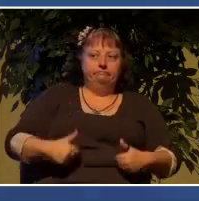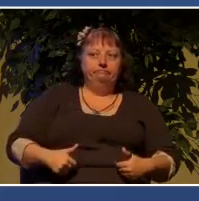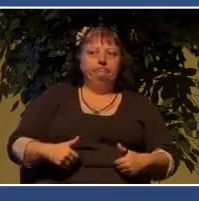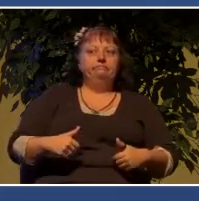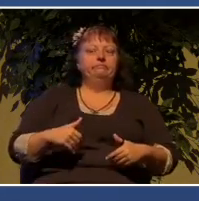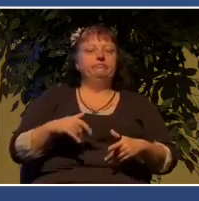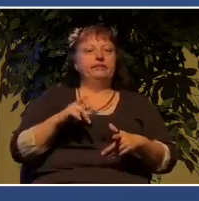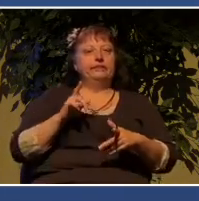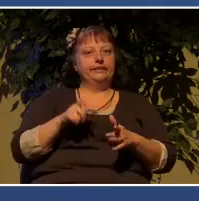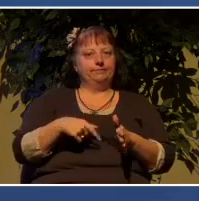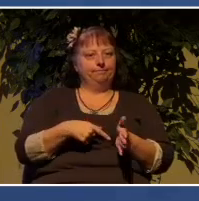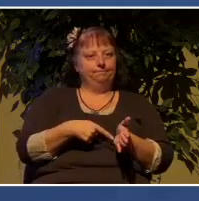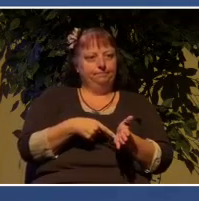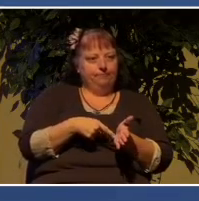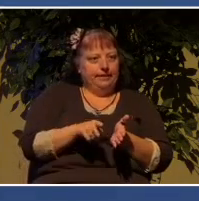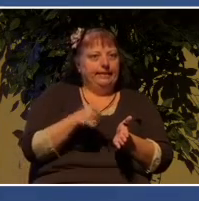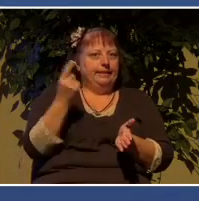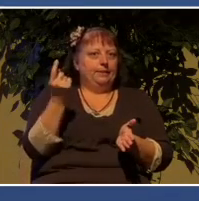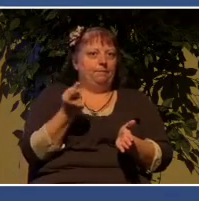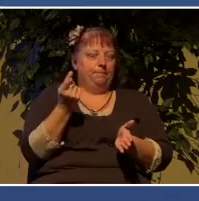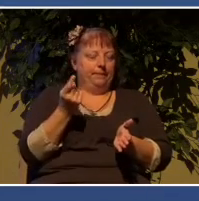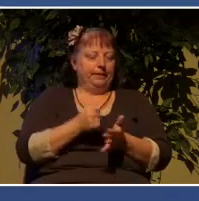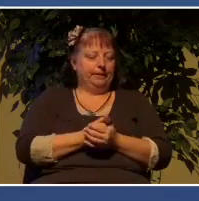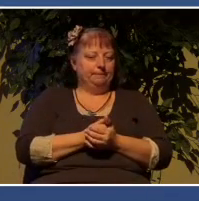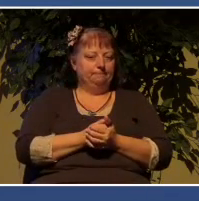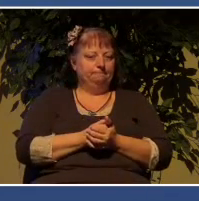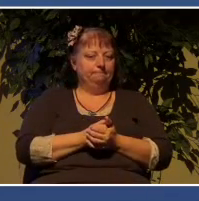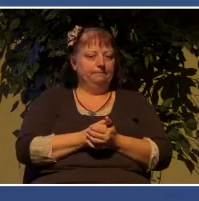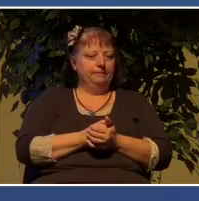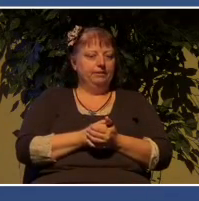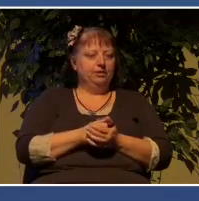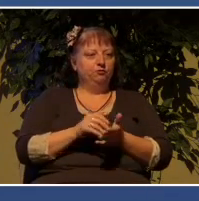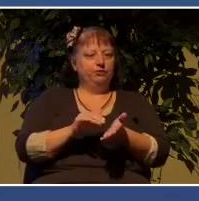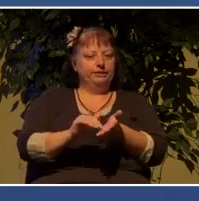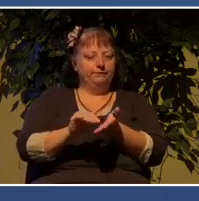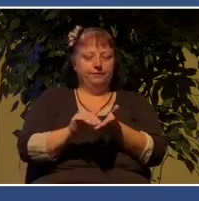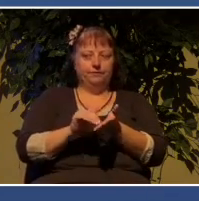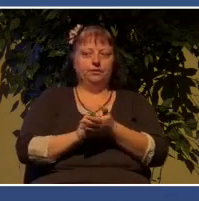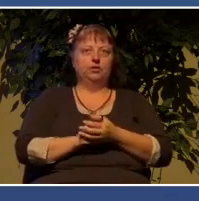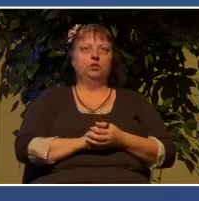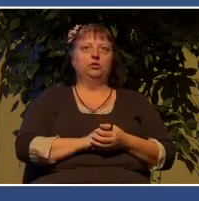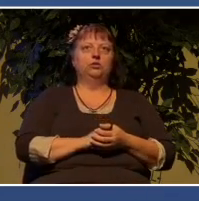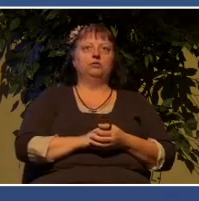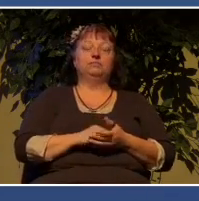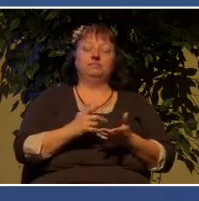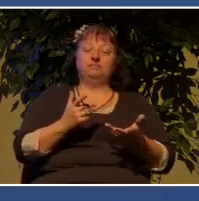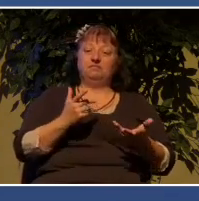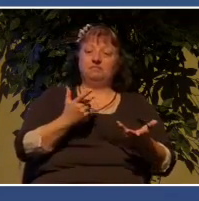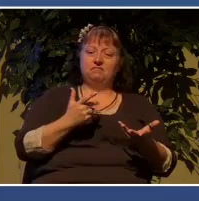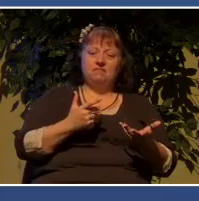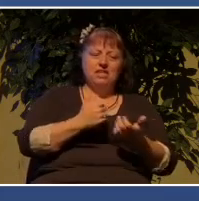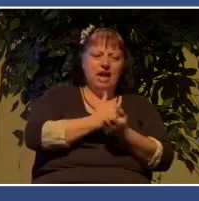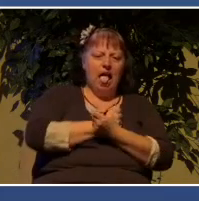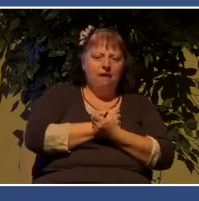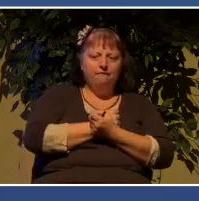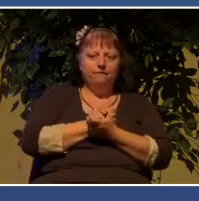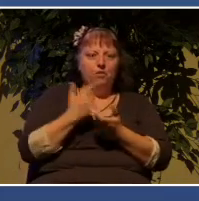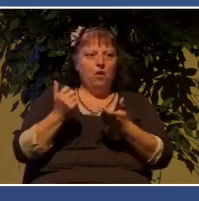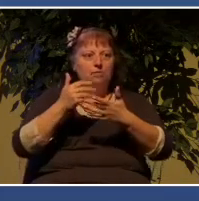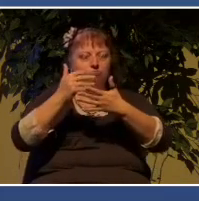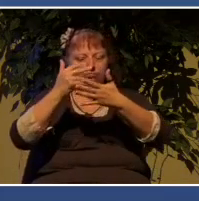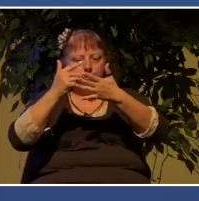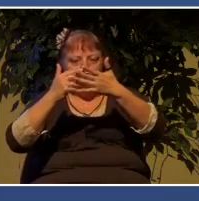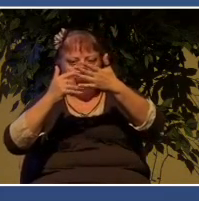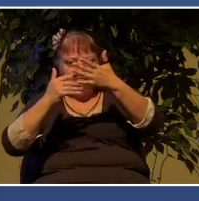this passage talks about love being patient and kind, not proud, not self-seeking, not easily angered,